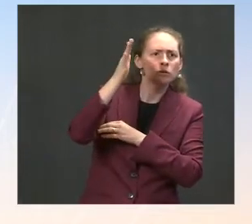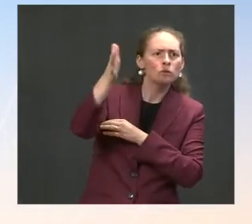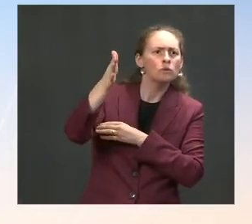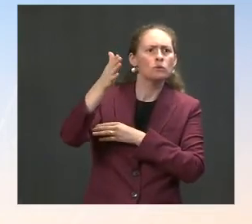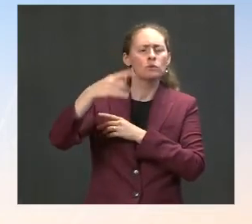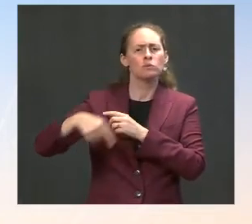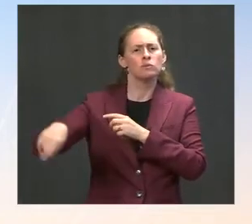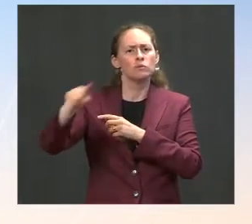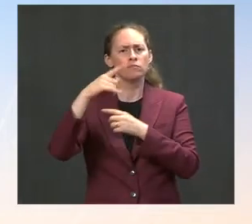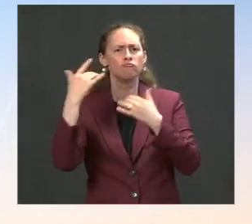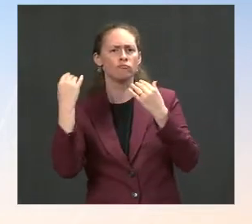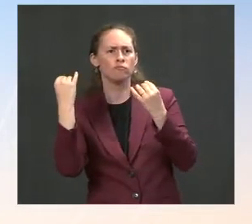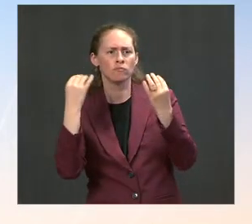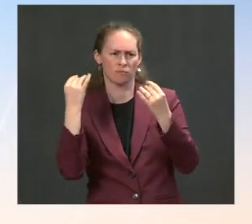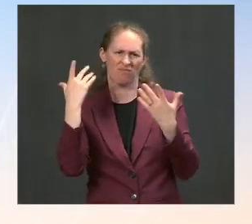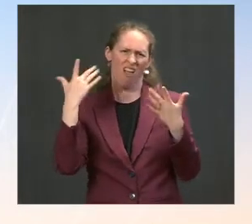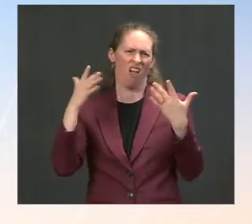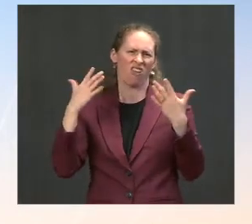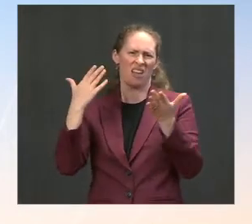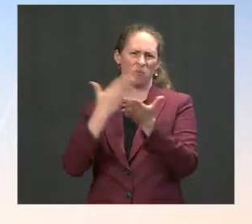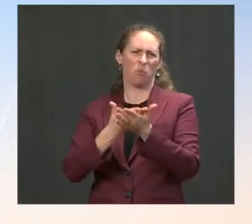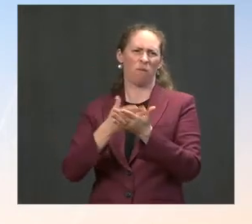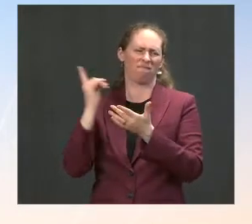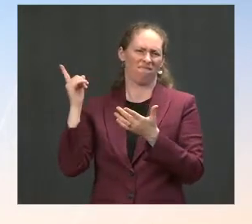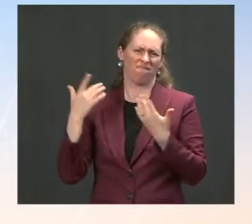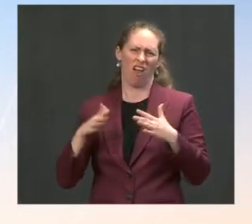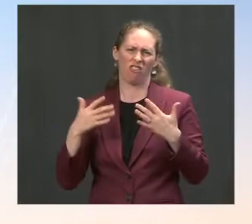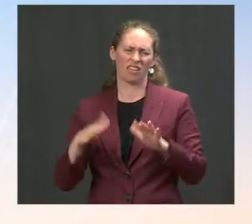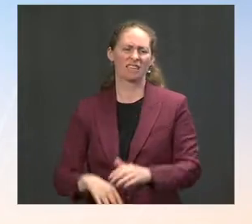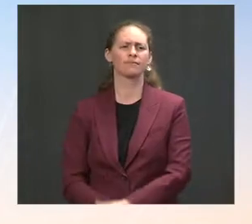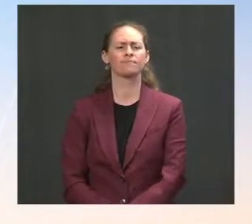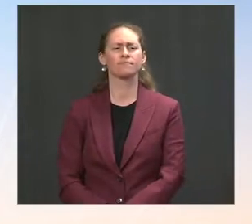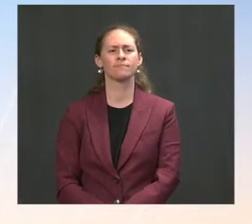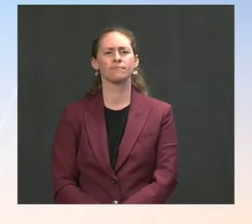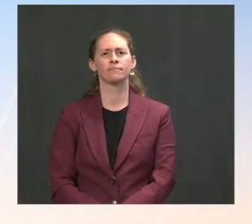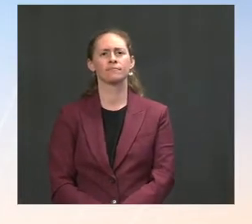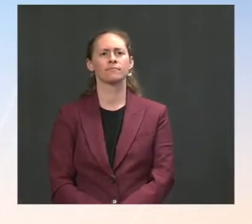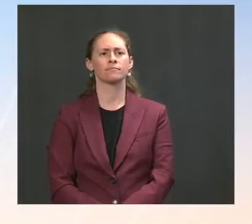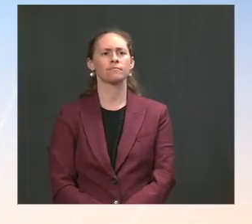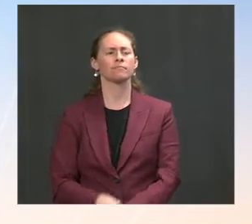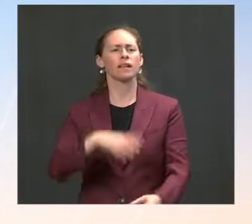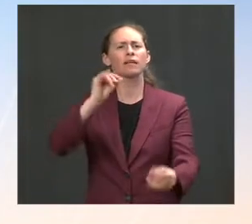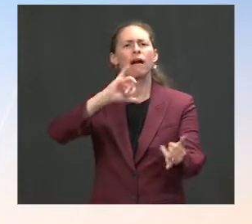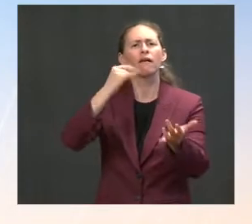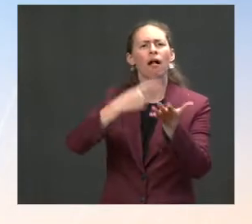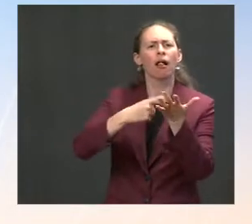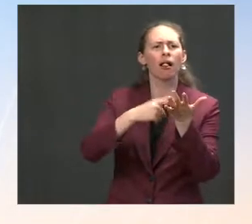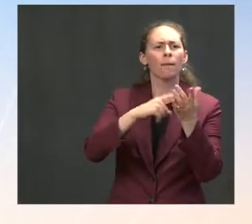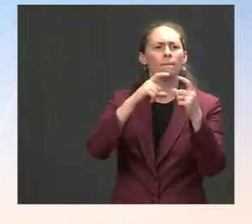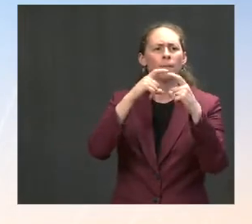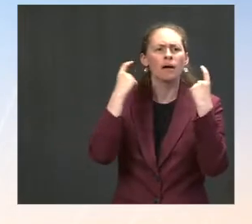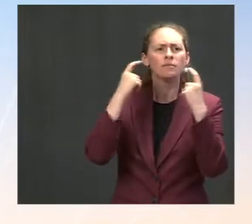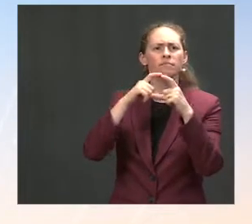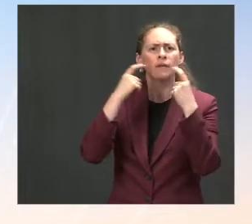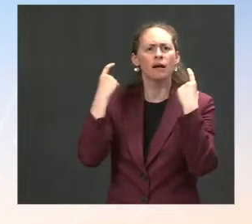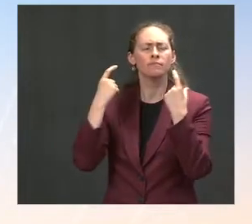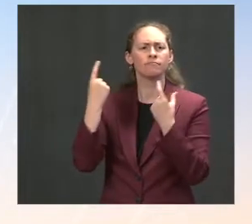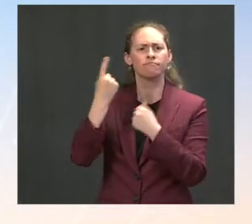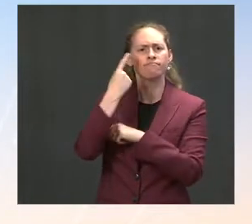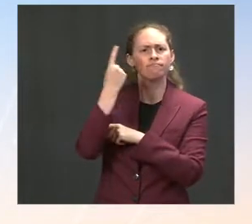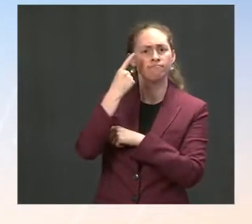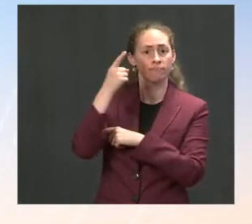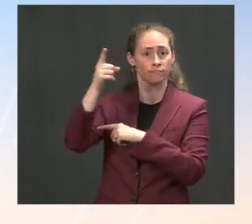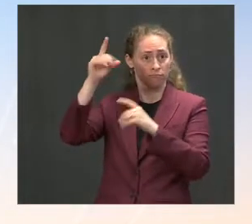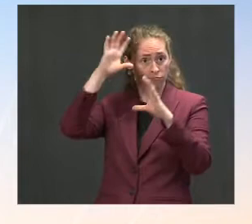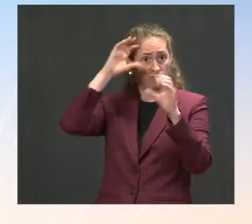actions have borne that out. And then a quick follow-up, there was a lot of discussion about masking the other day. This administration has always followed